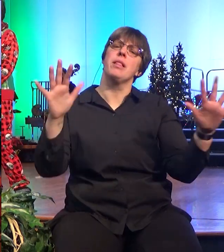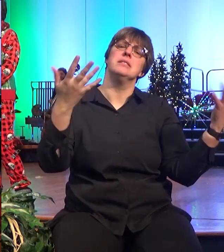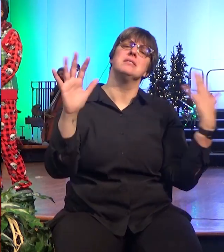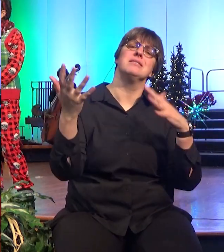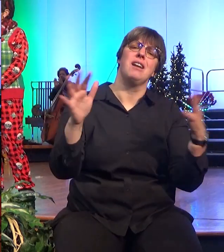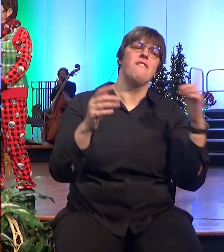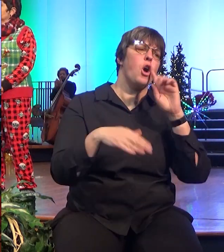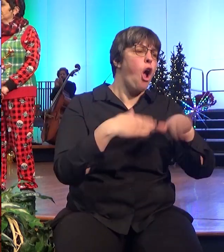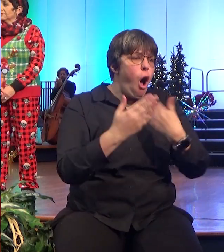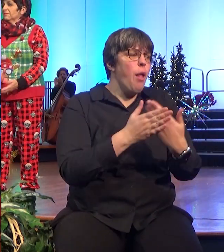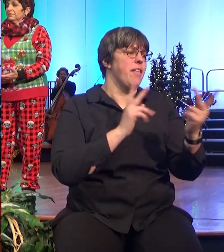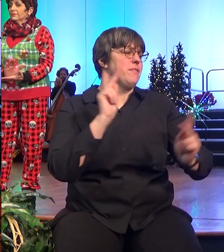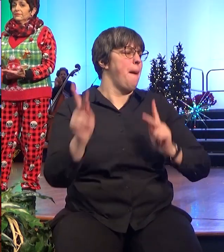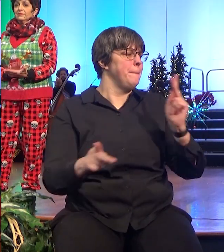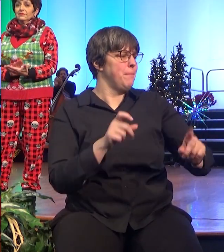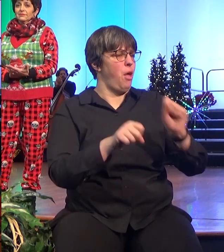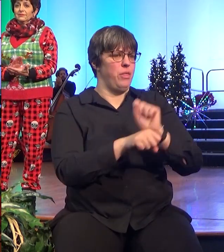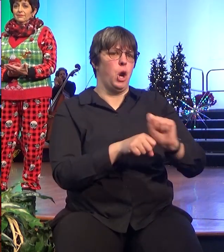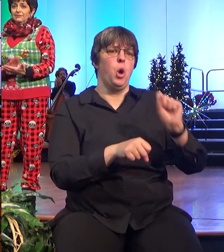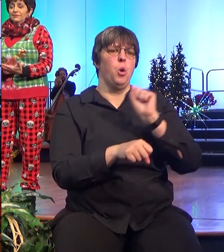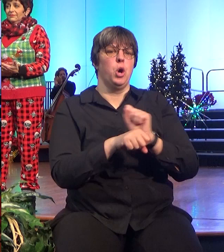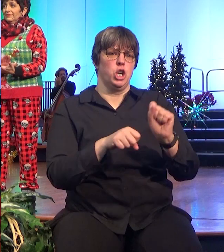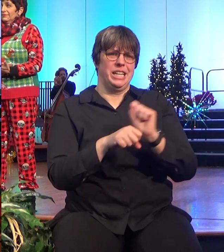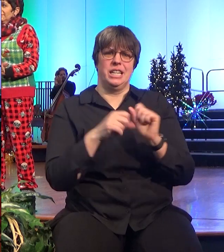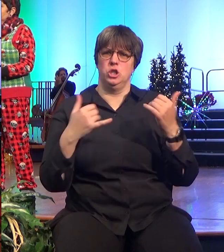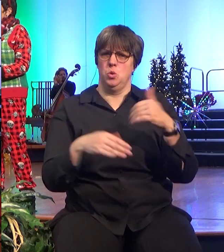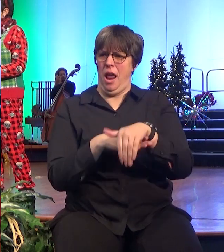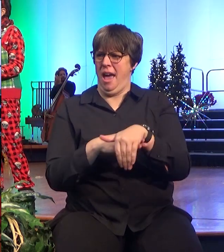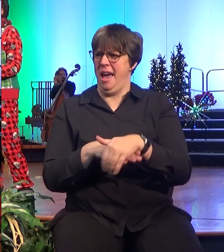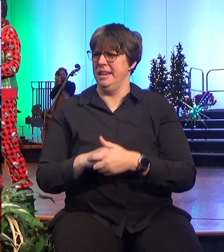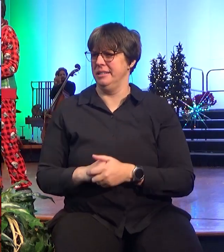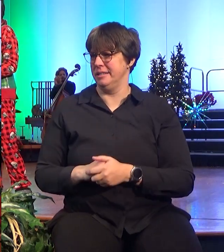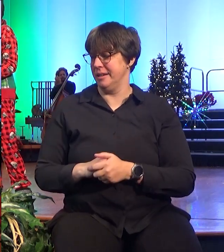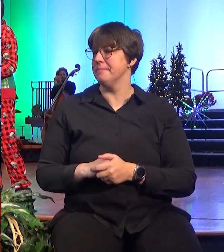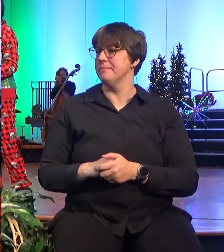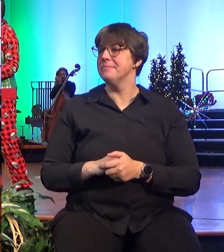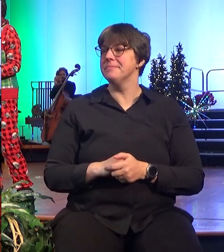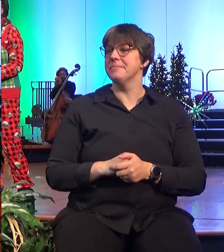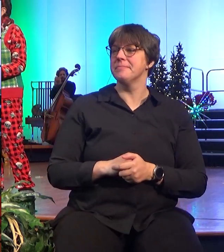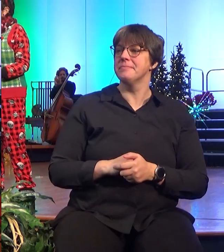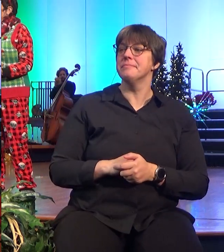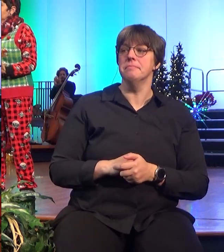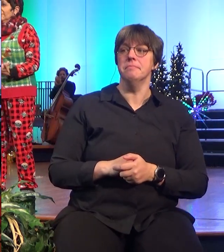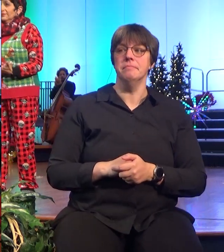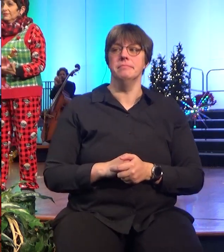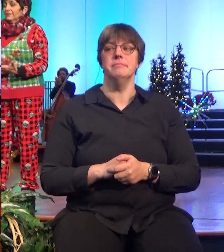that work on our youth ministry here? Do such an incredible job.